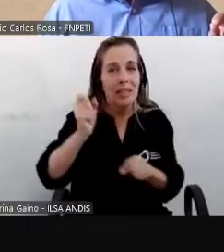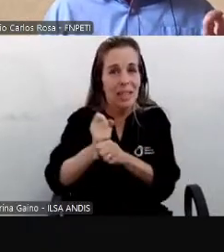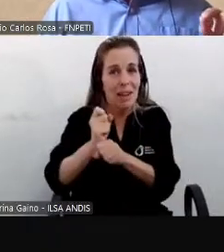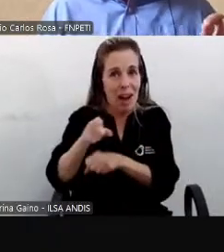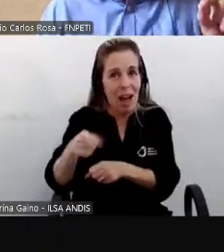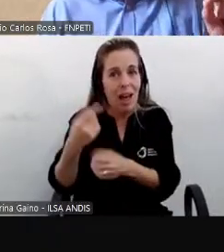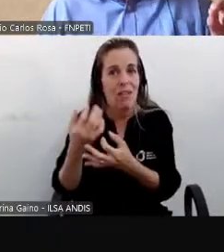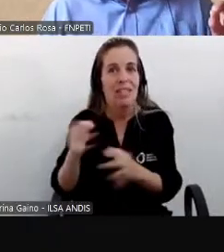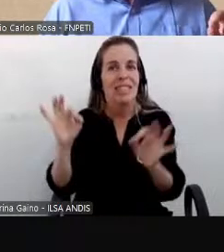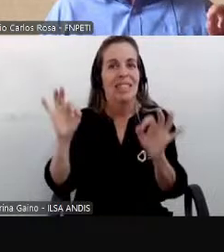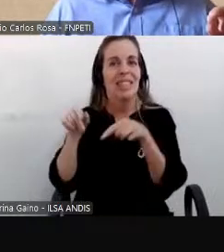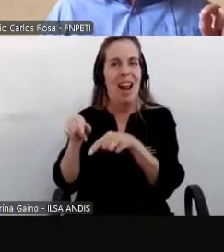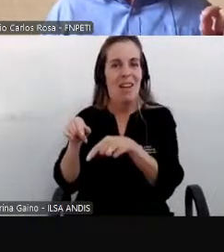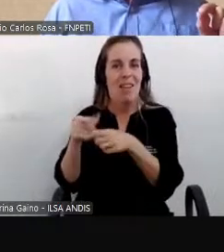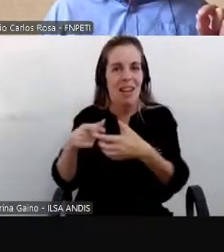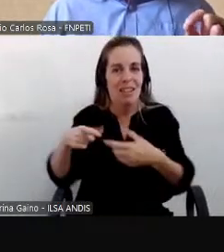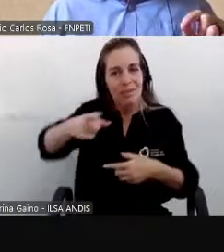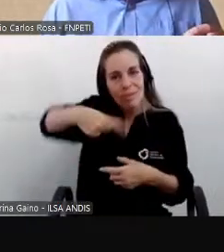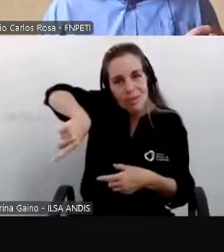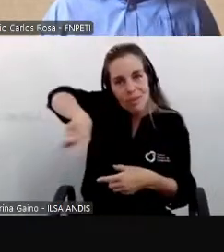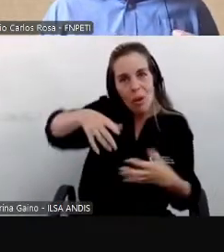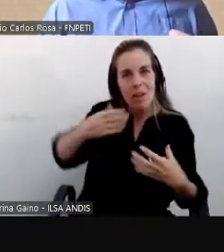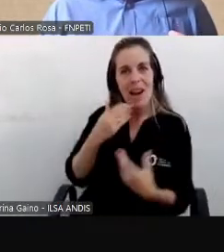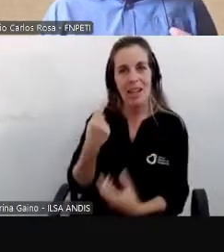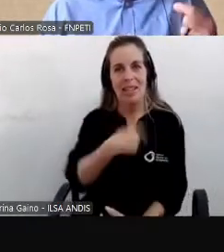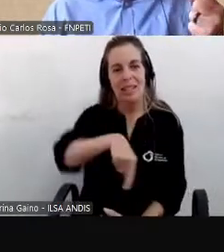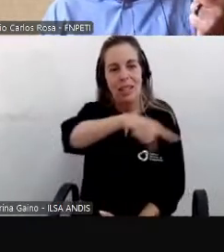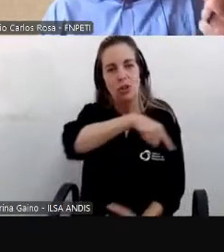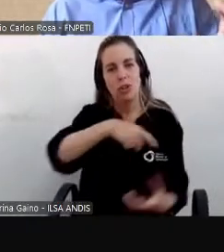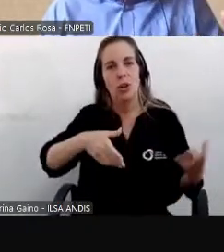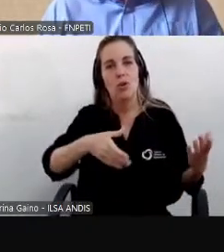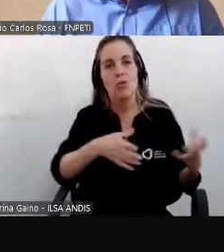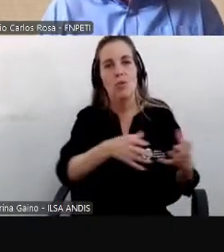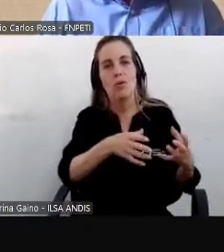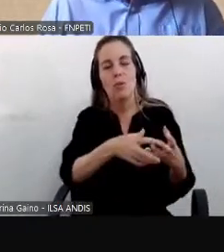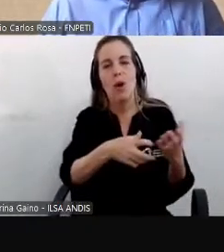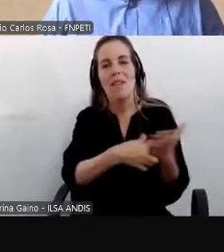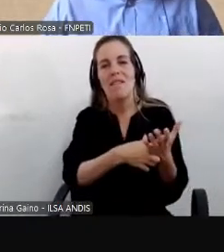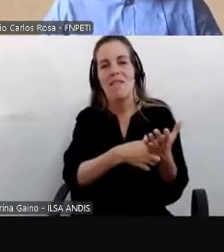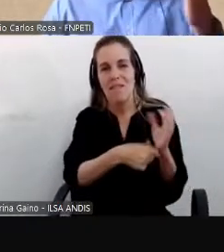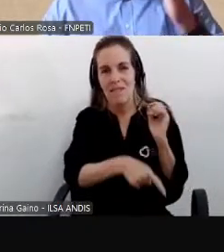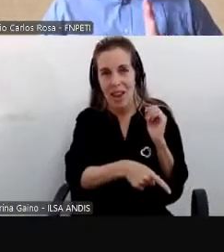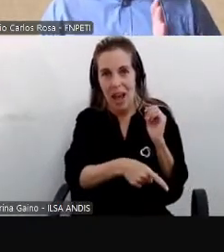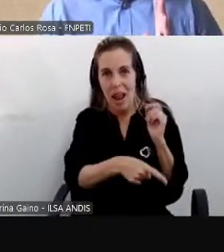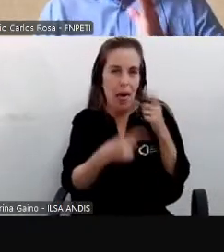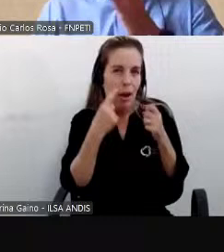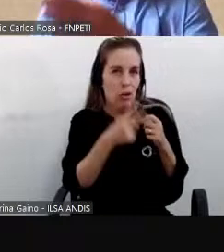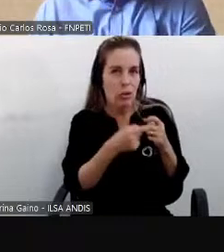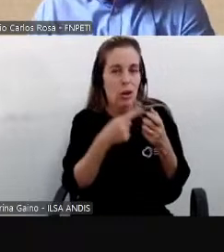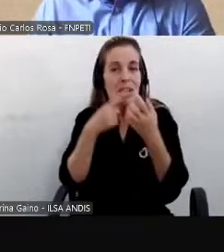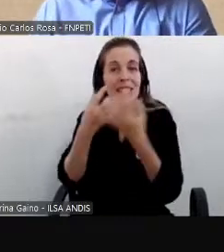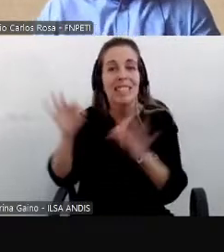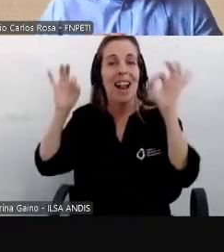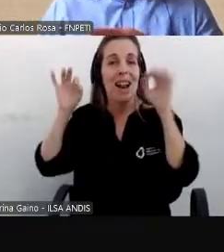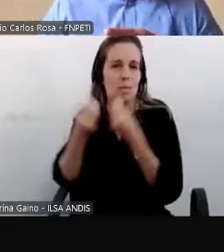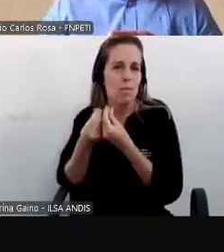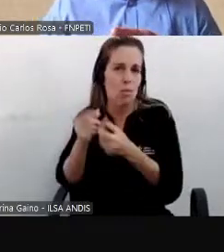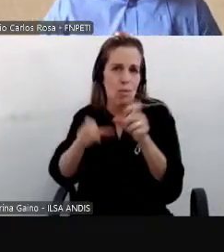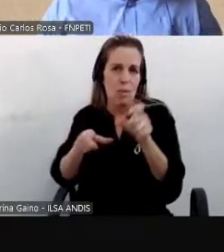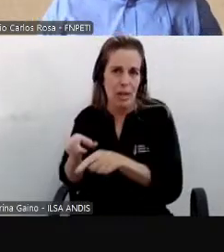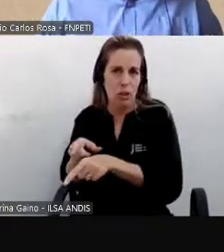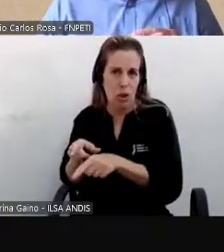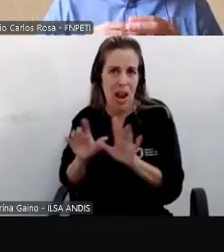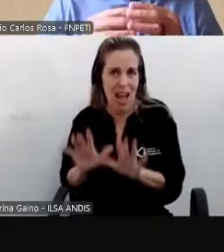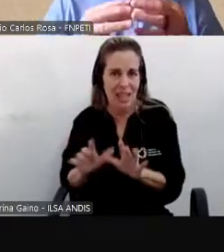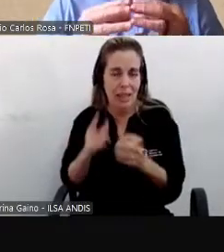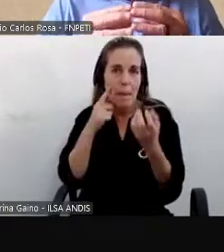11,152 workers were rescued from slave labor by these special groups of prosecutors that were overseeing